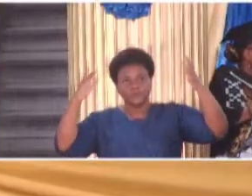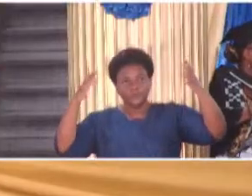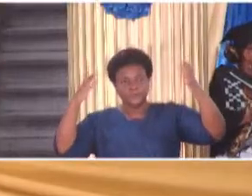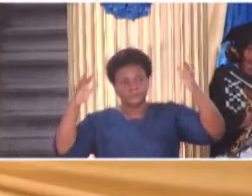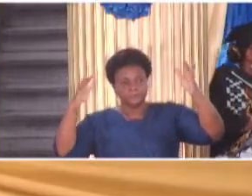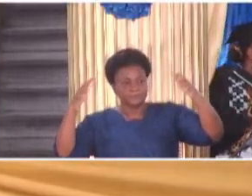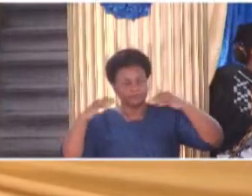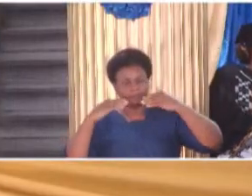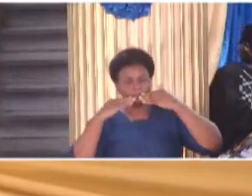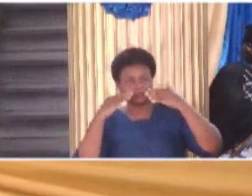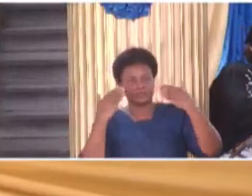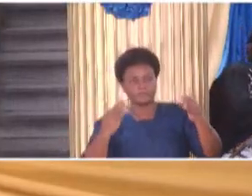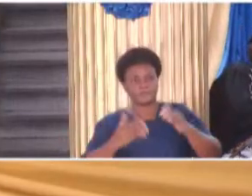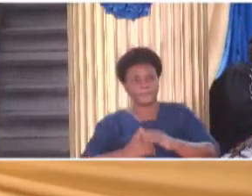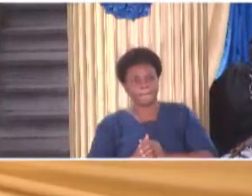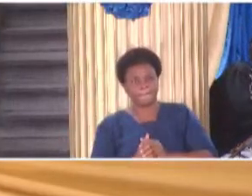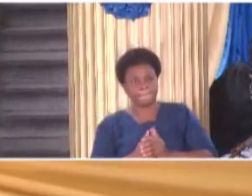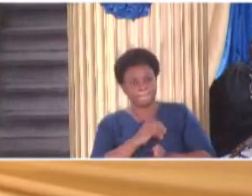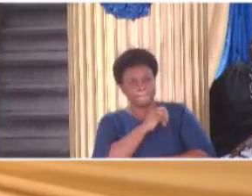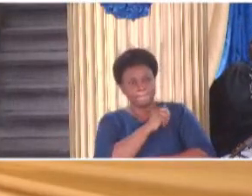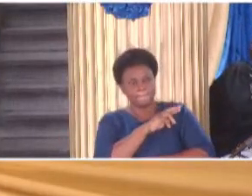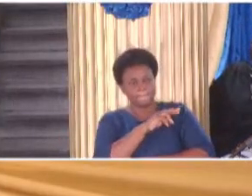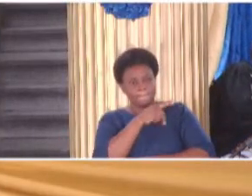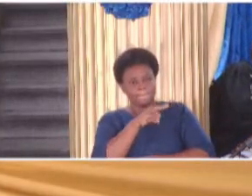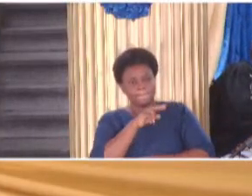Thank you very much, Mr. Provisy.